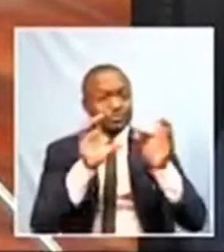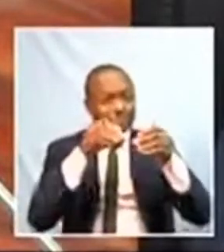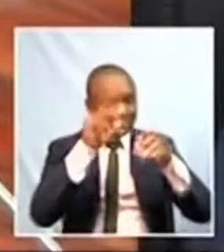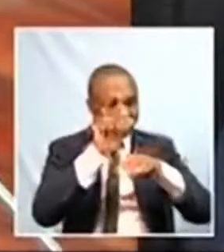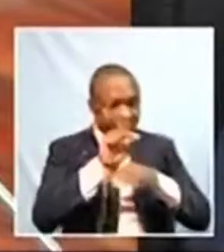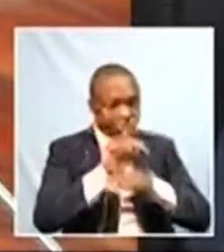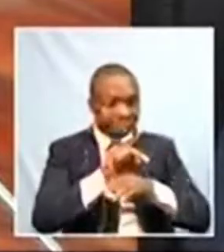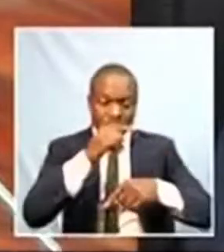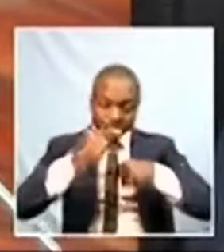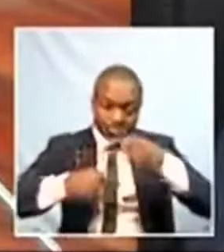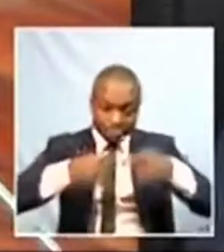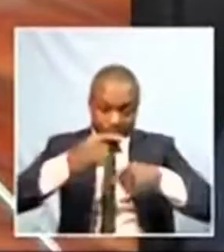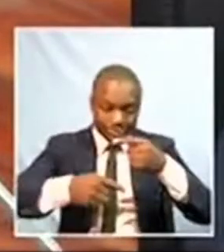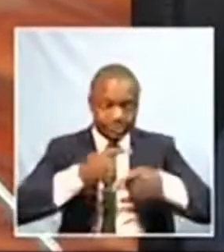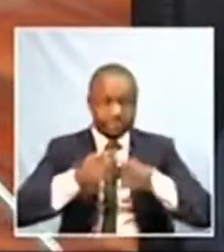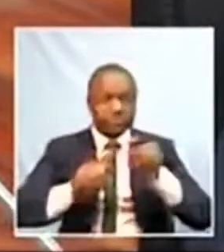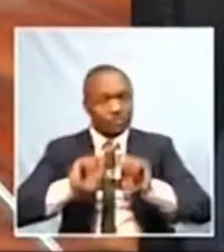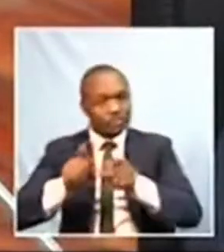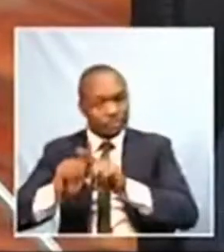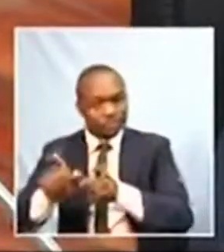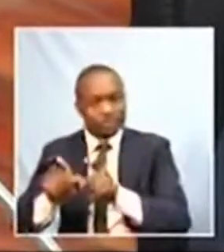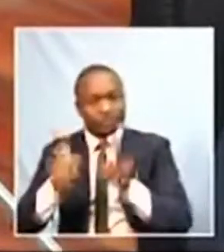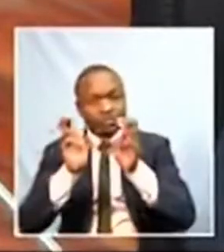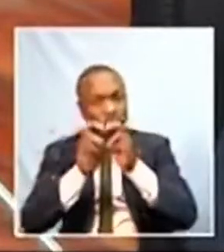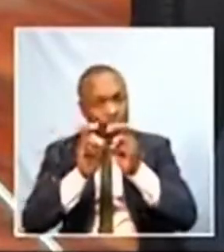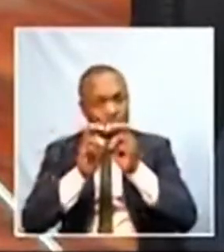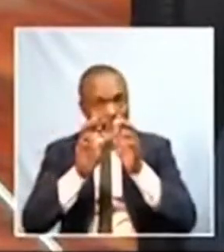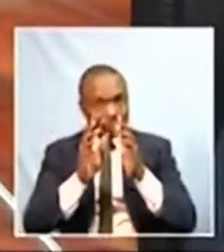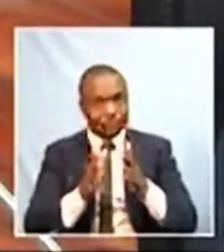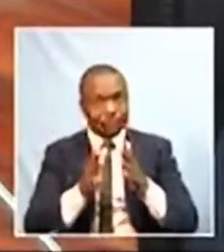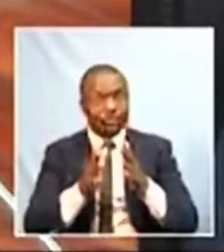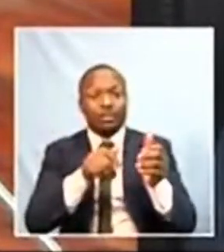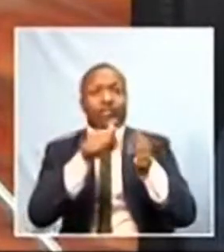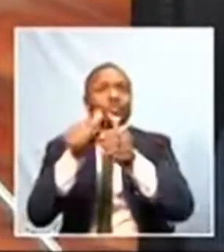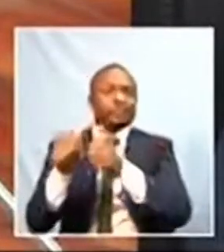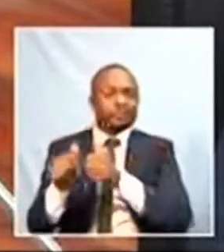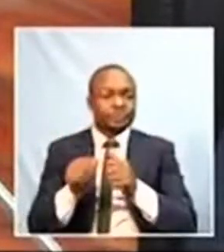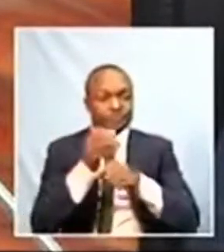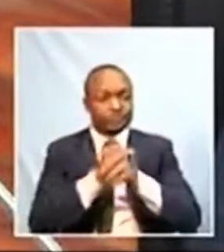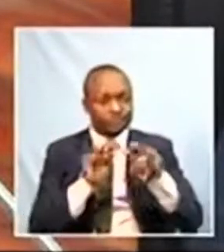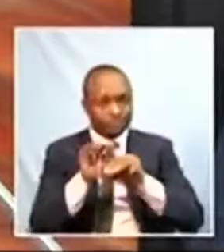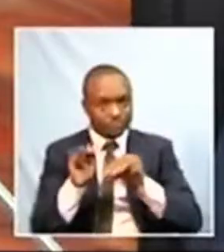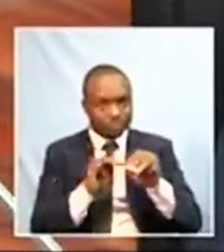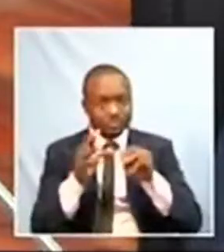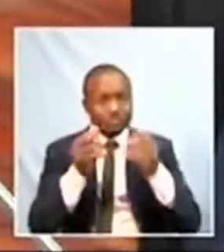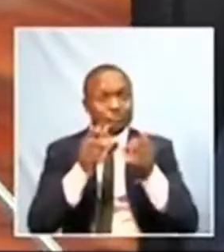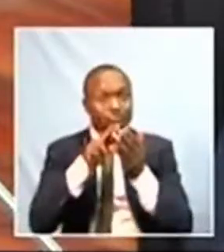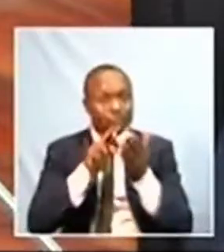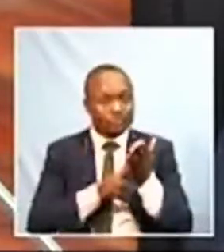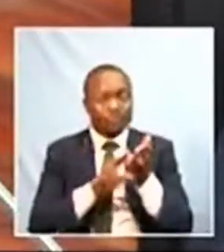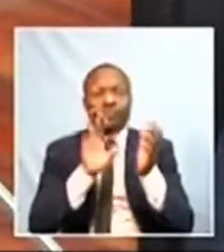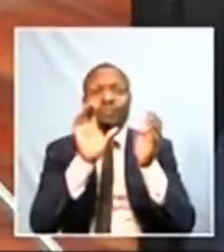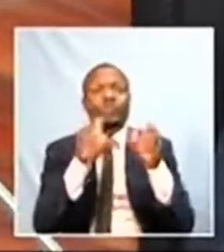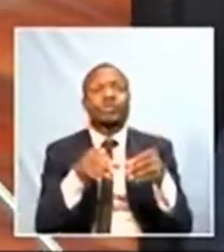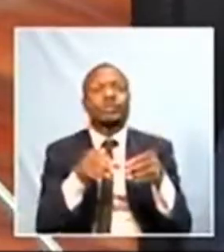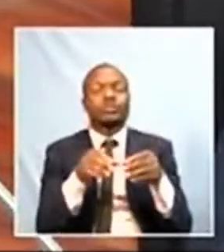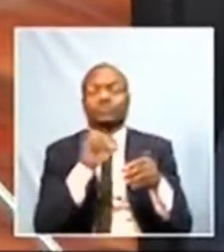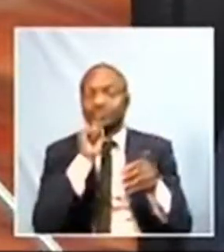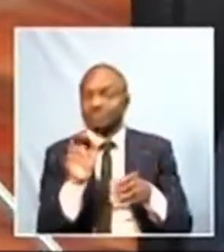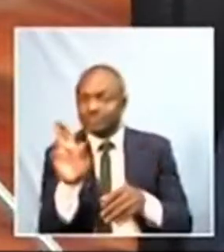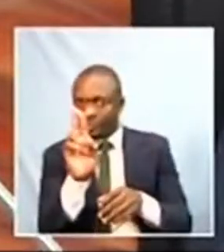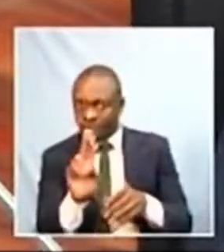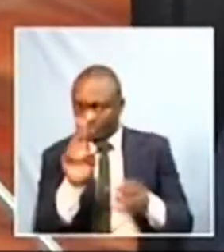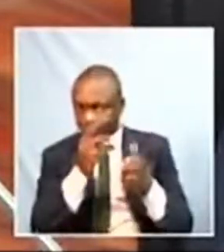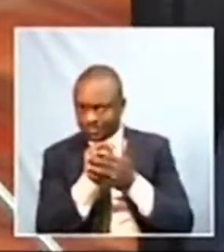that were ongoing by various contractors. Action taken, management wishes to report to the committee that the unspent